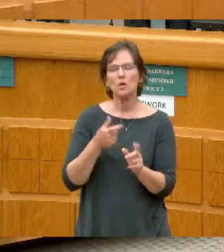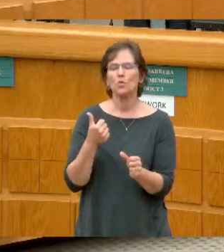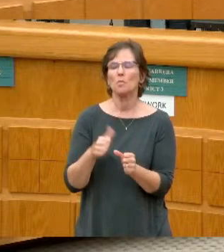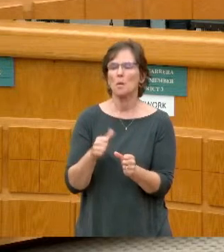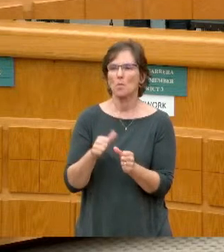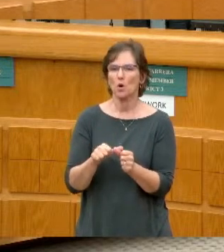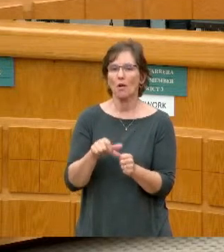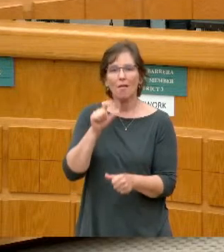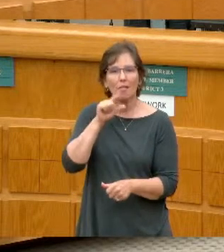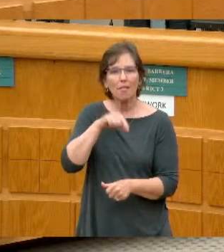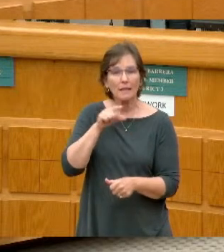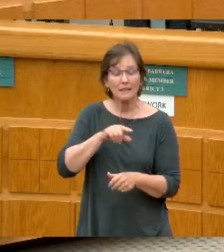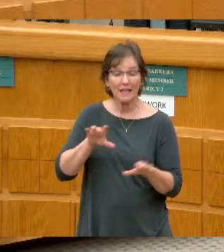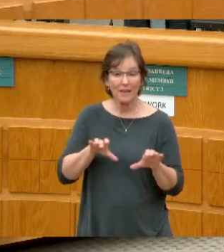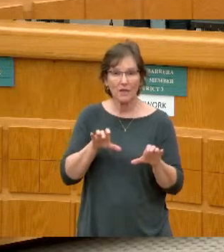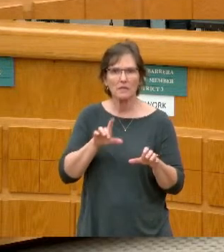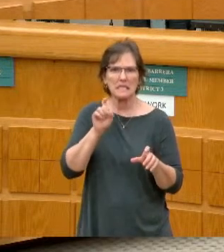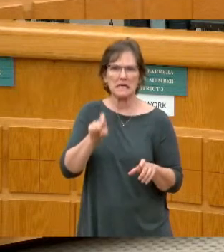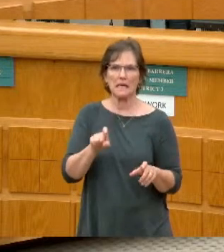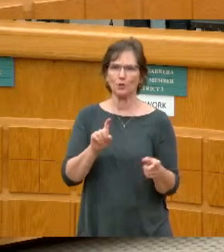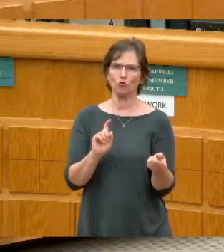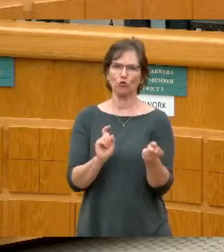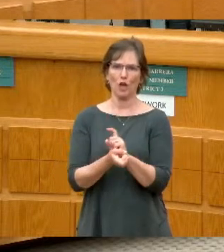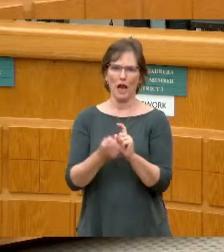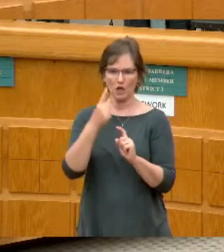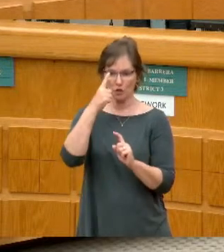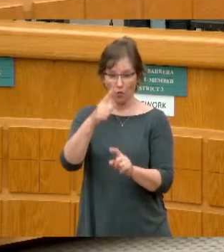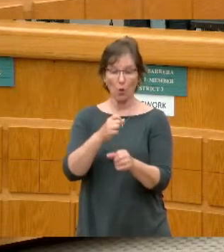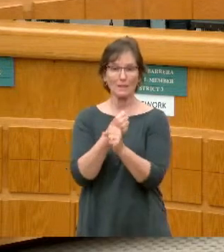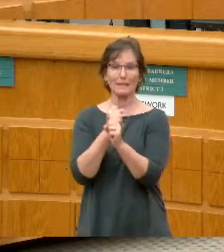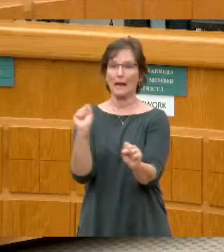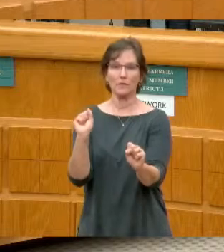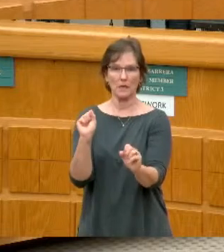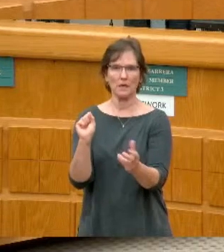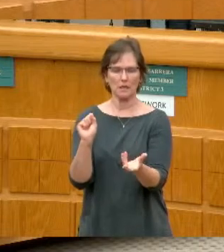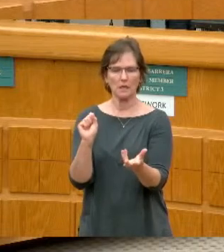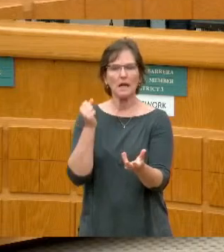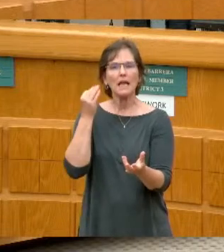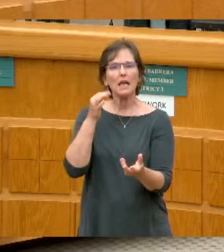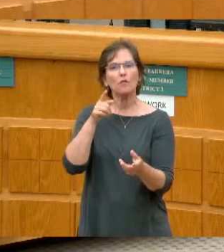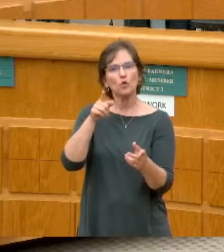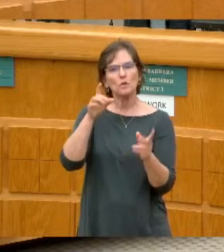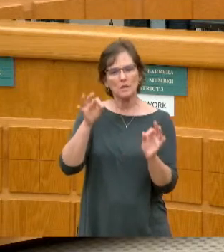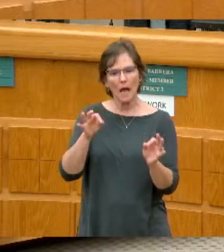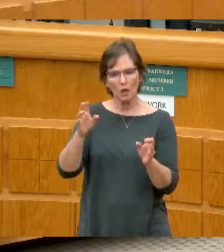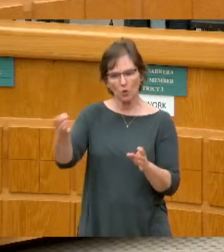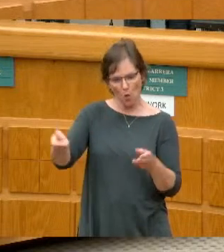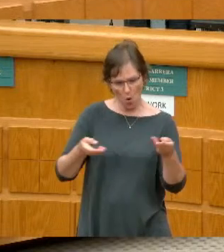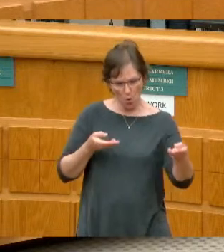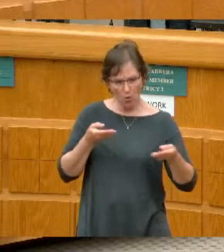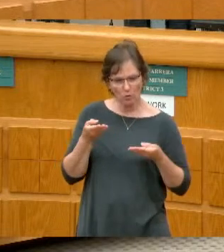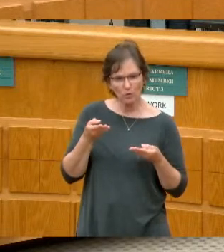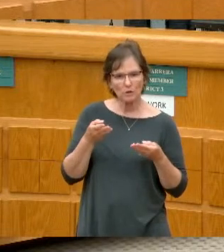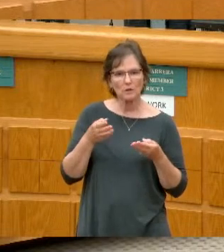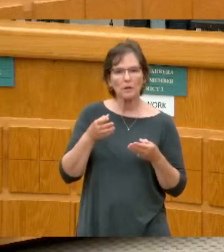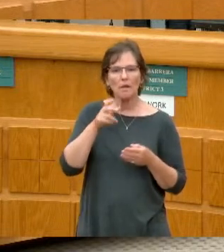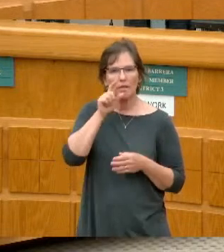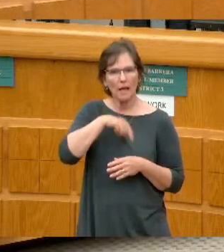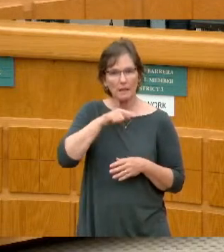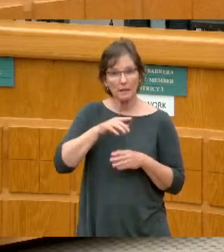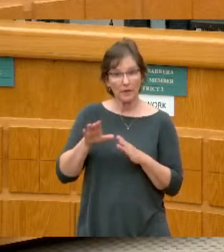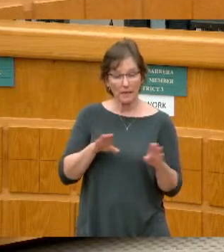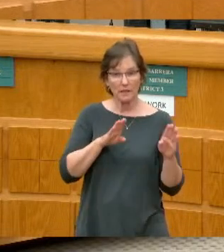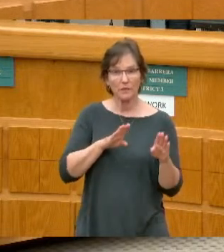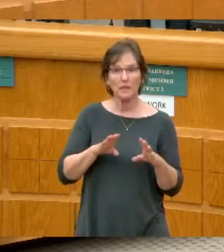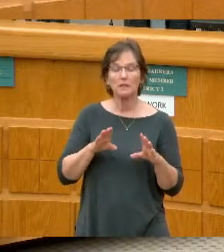shopping, and sporting events. This is a special time of the year when many people also travel to visit family and friends. Like all